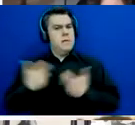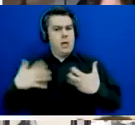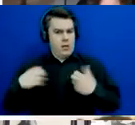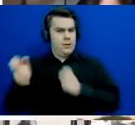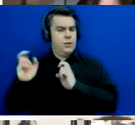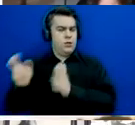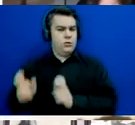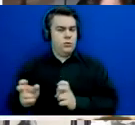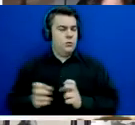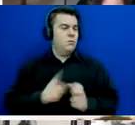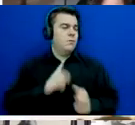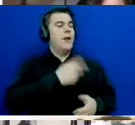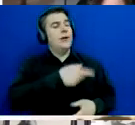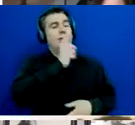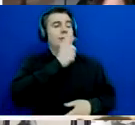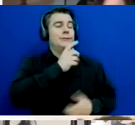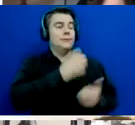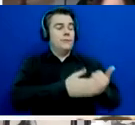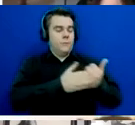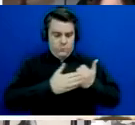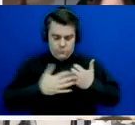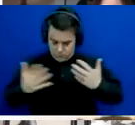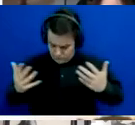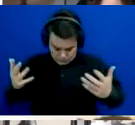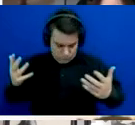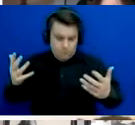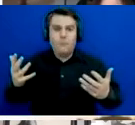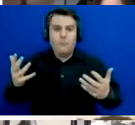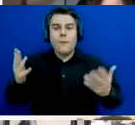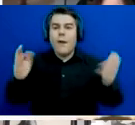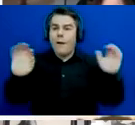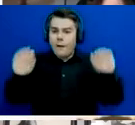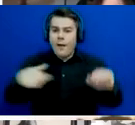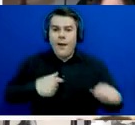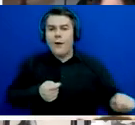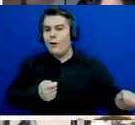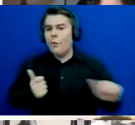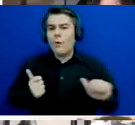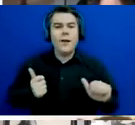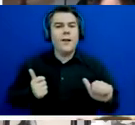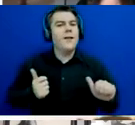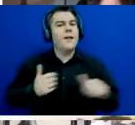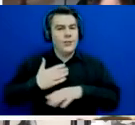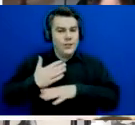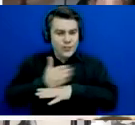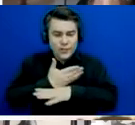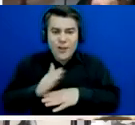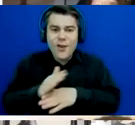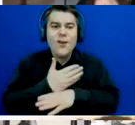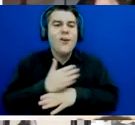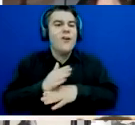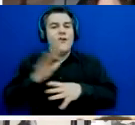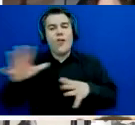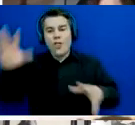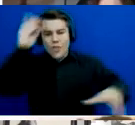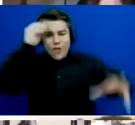these products help with. And so I was able to quickly share these things and learn more